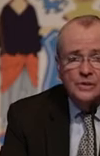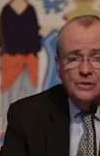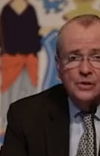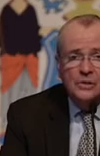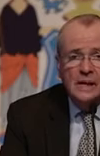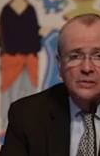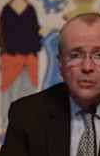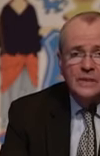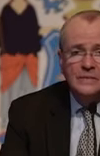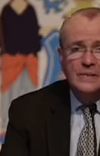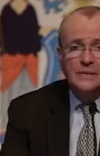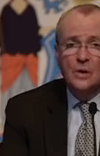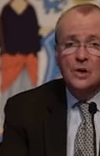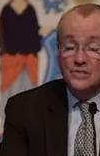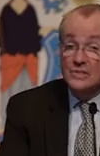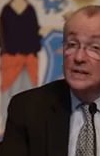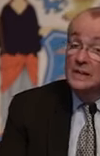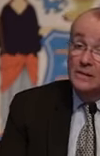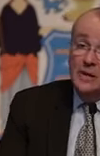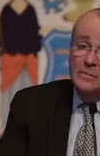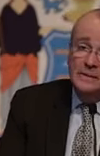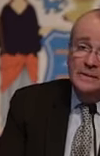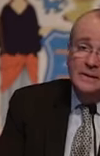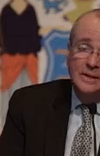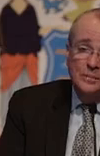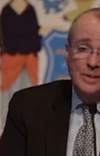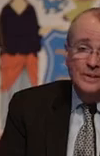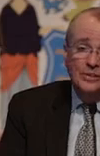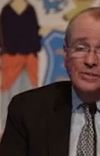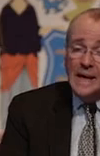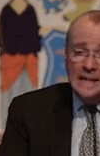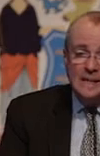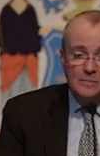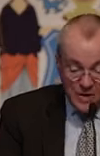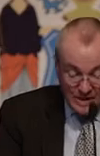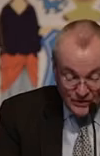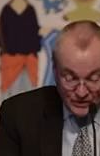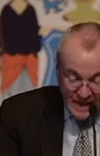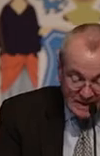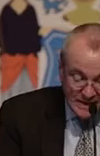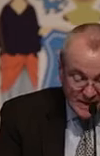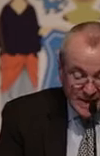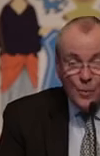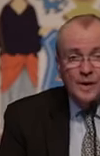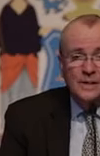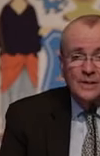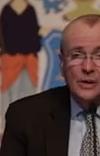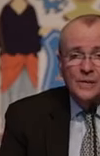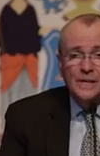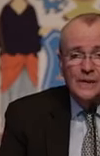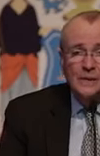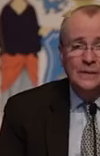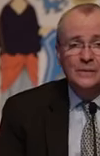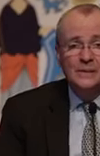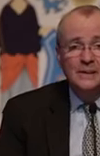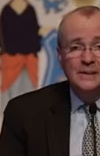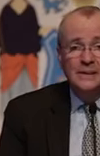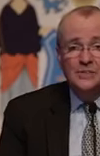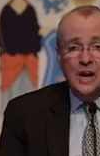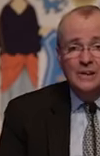Jersey. New Jersey has one of, if not the largest, Colombian communities of any American state, and he wanted me to know that he